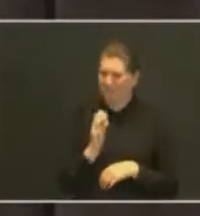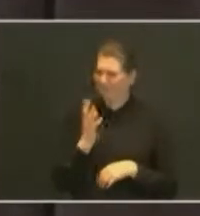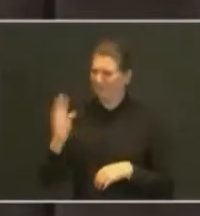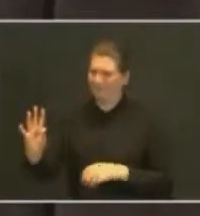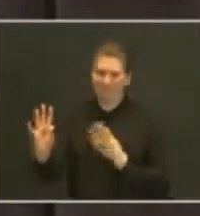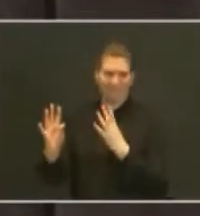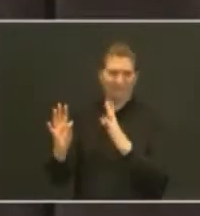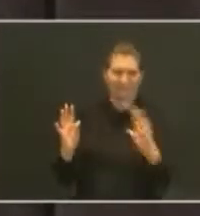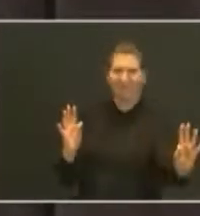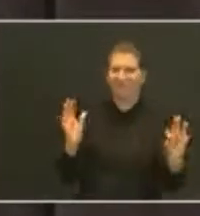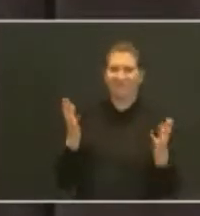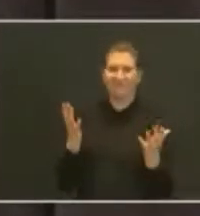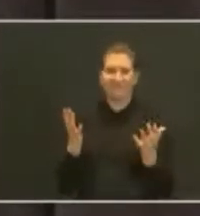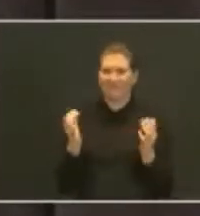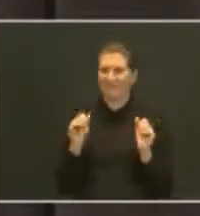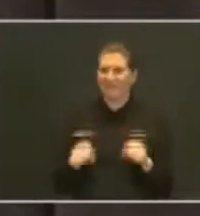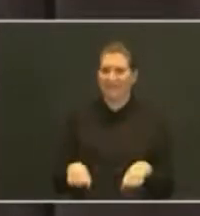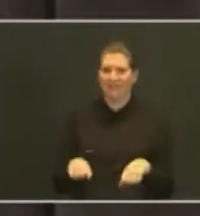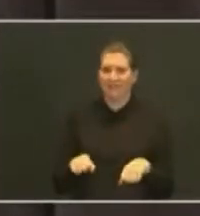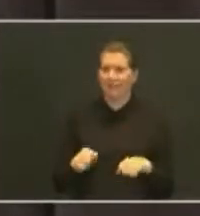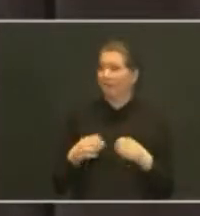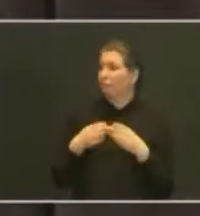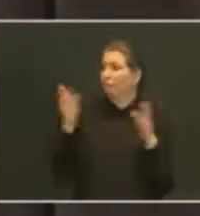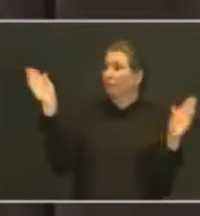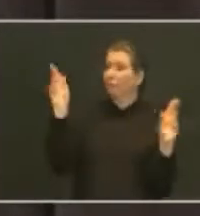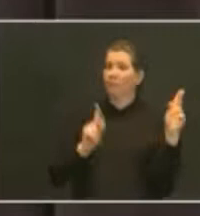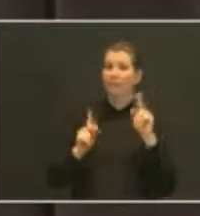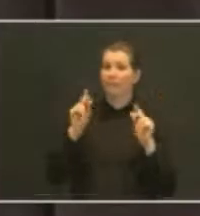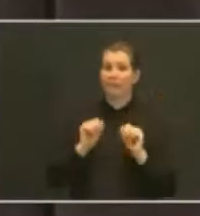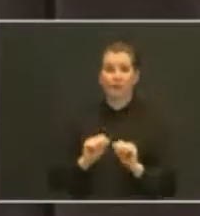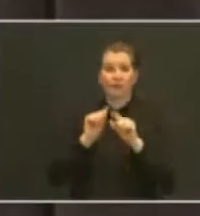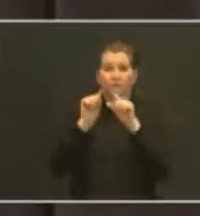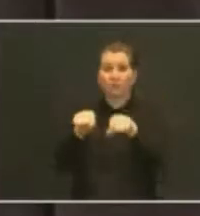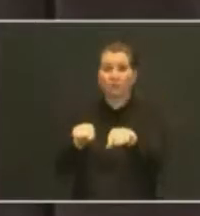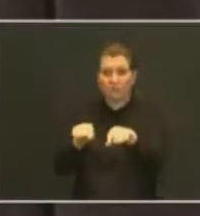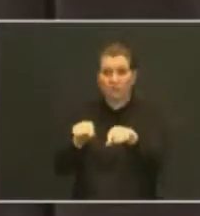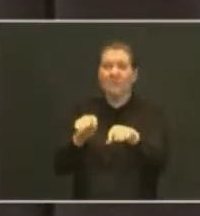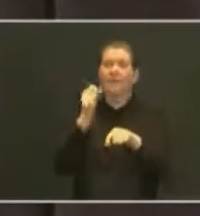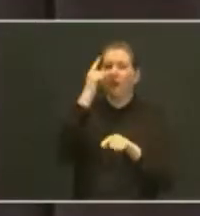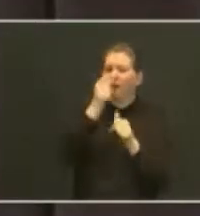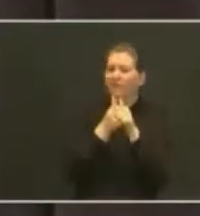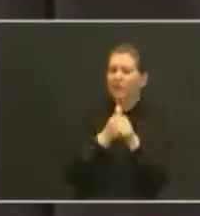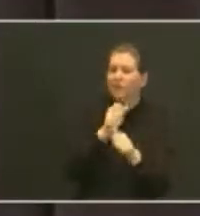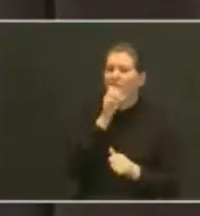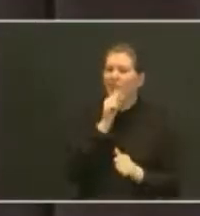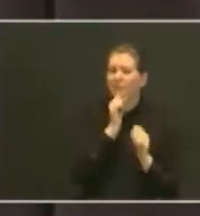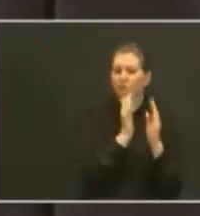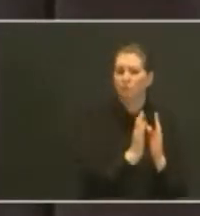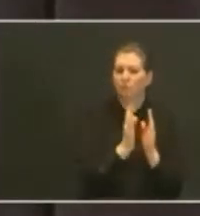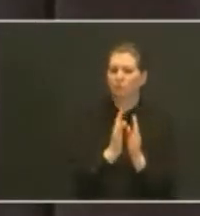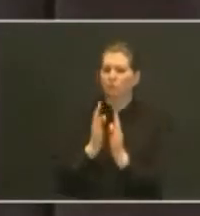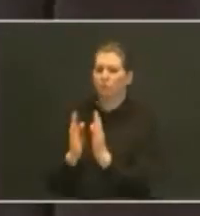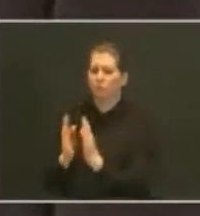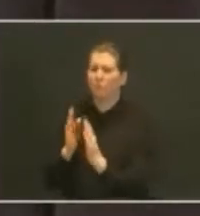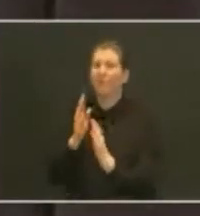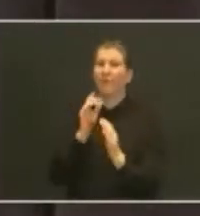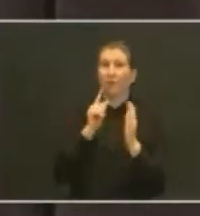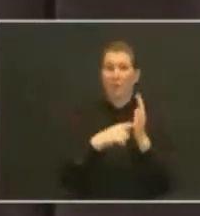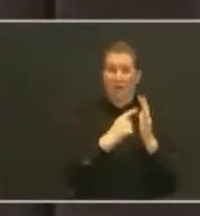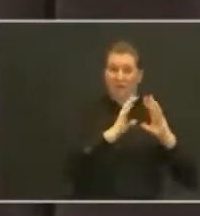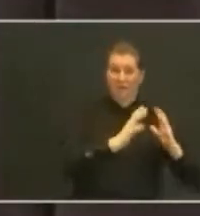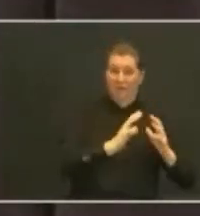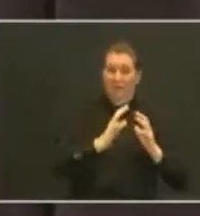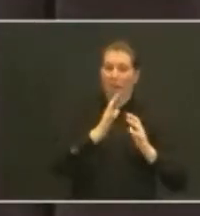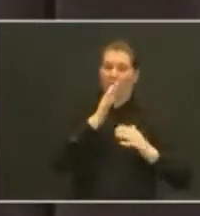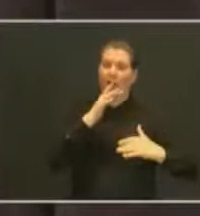are age-based for the general public, meaning that vaccine will get administered there much more quickly than